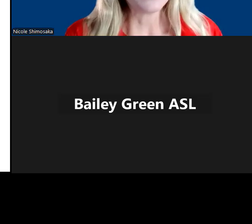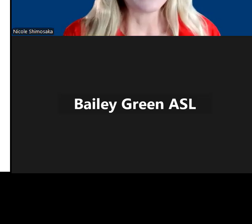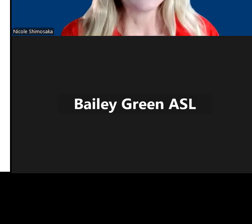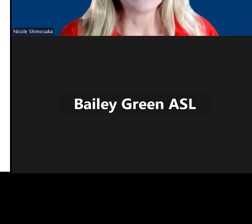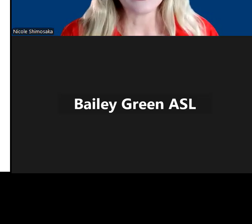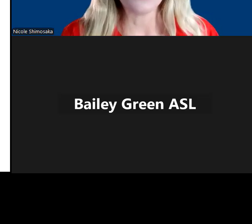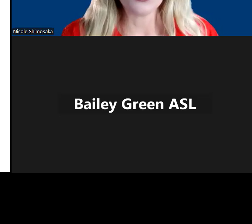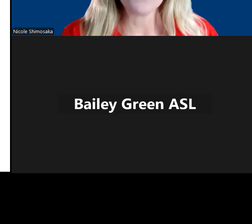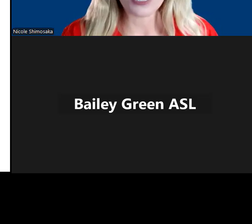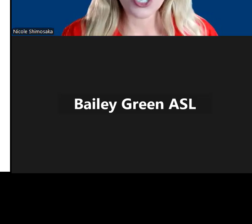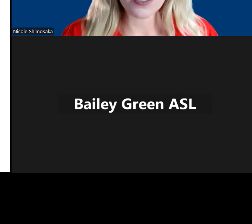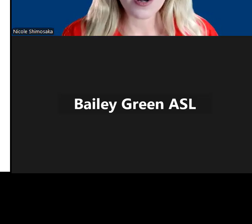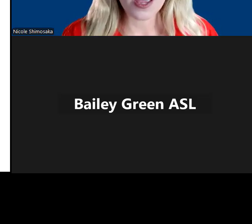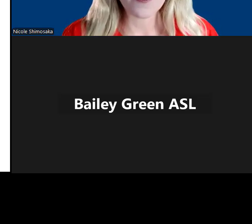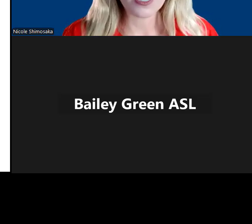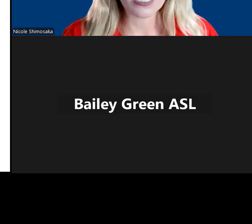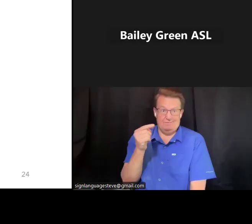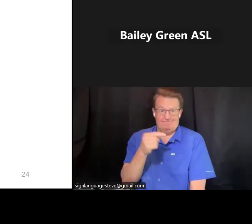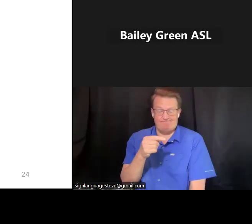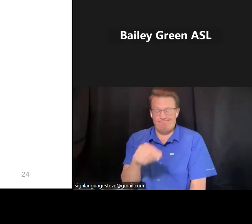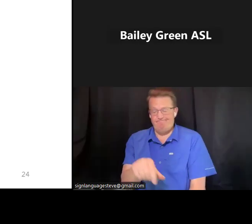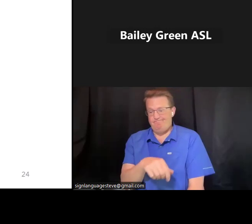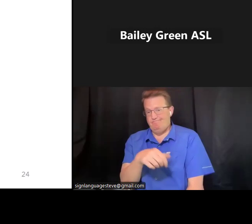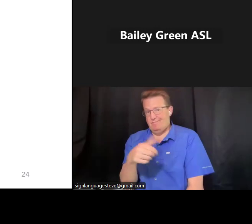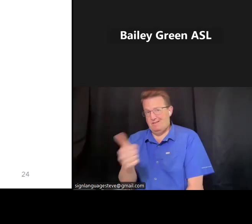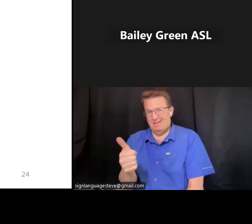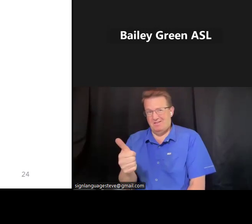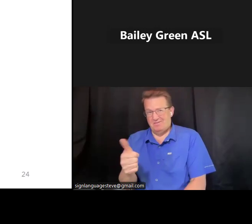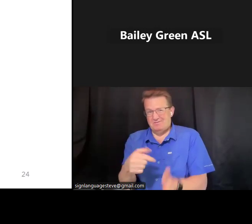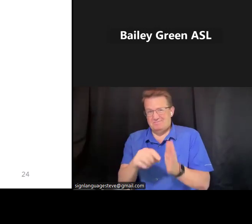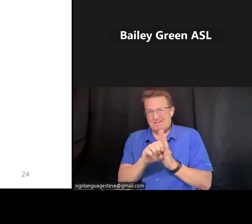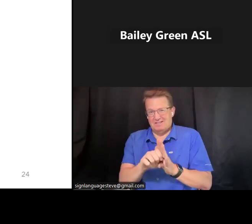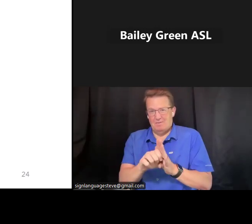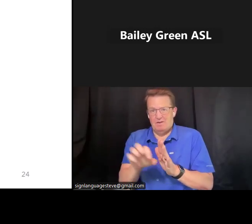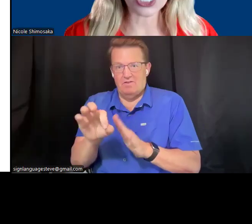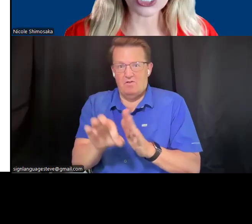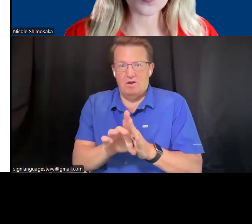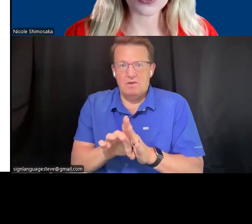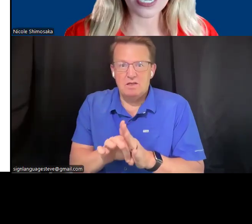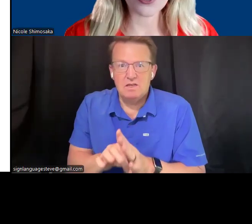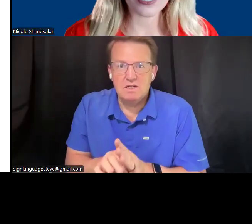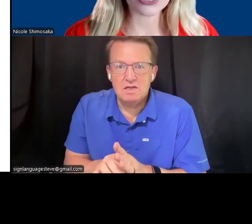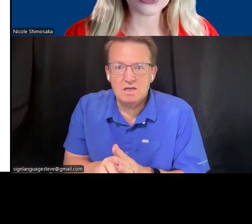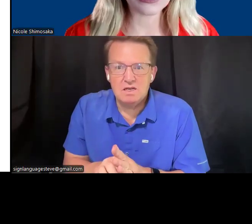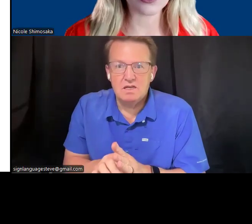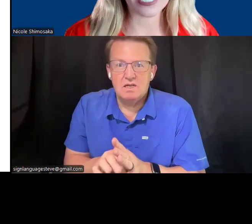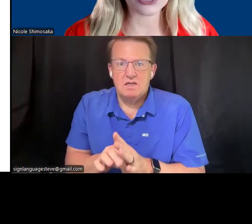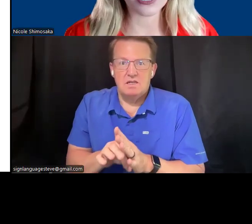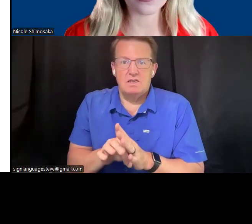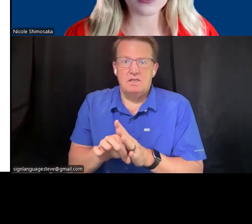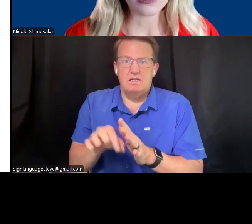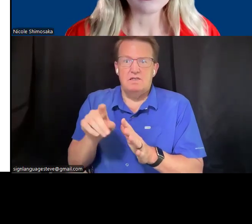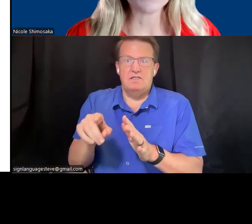Here is another feature of the formula that was created in conjunction with the area agencies on